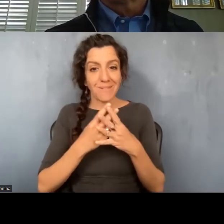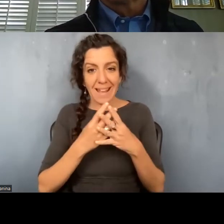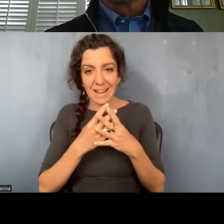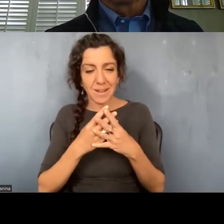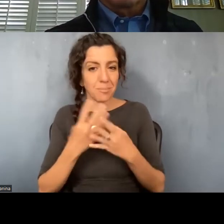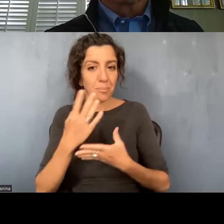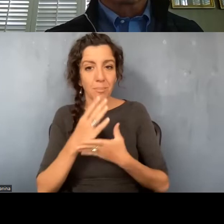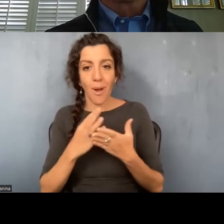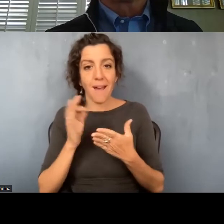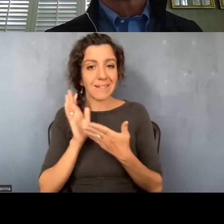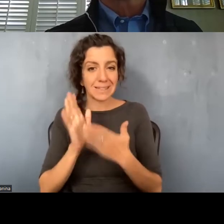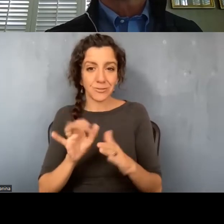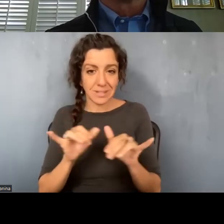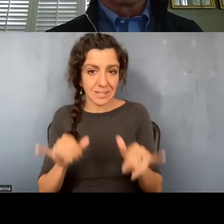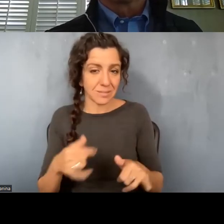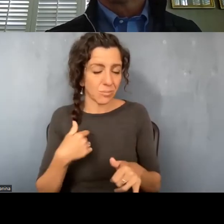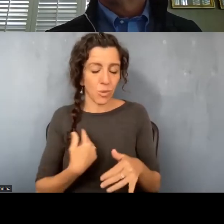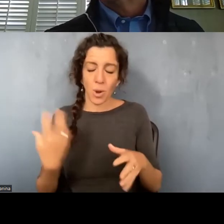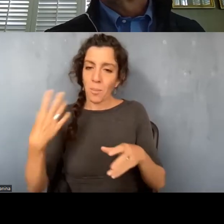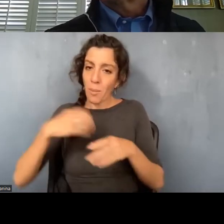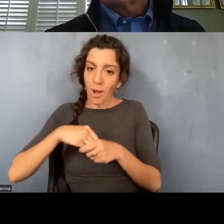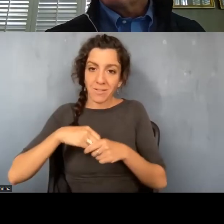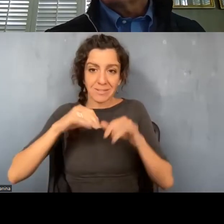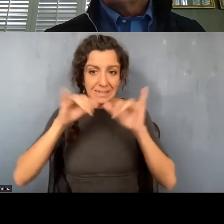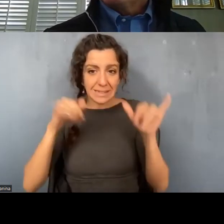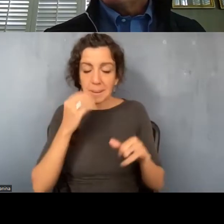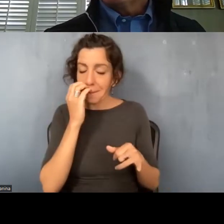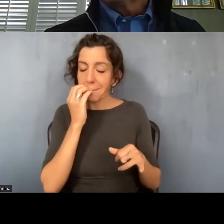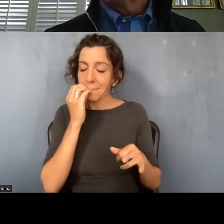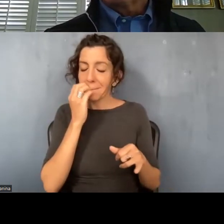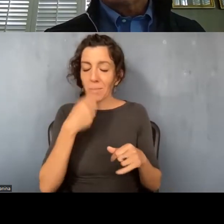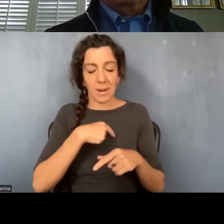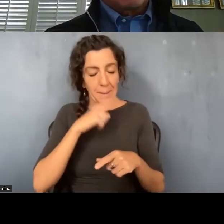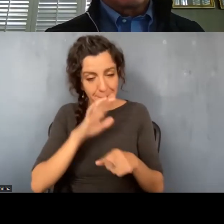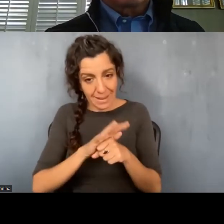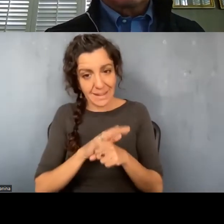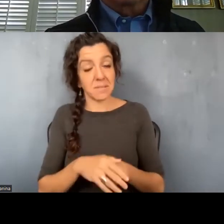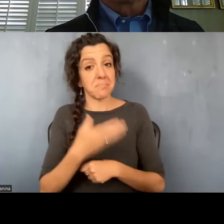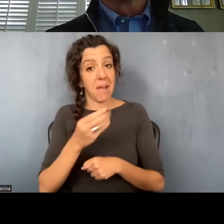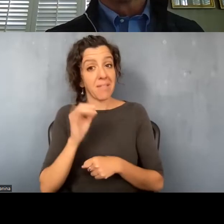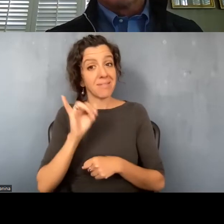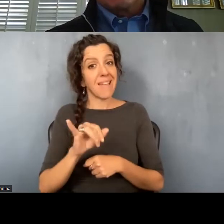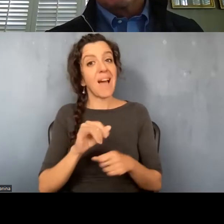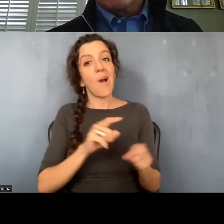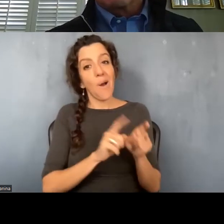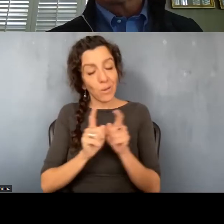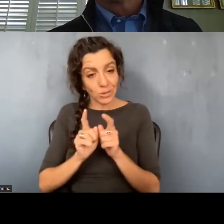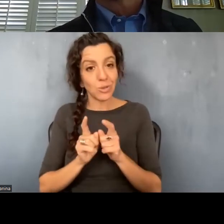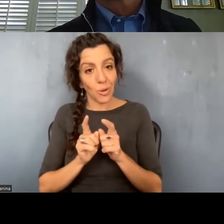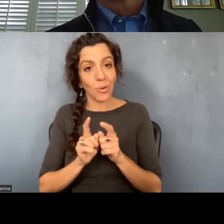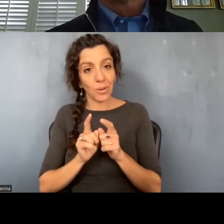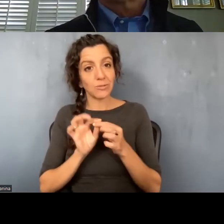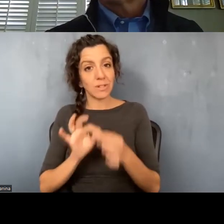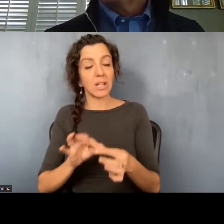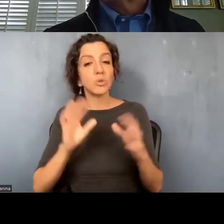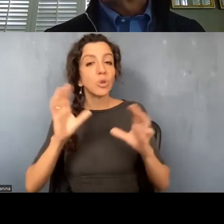system. We're very much part and parcel. We're committed to that. And that extends into looking at the